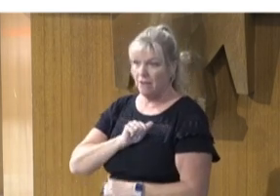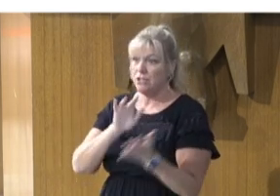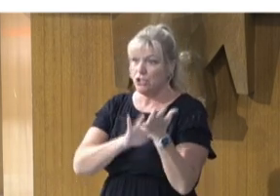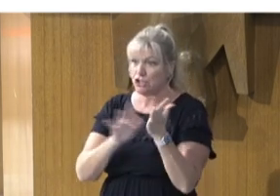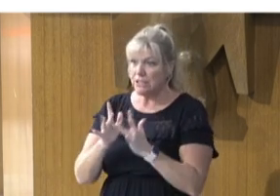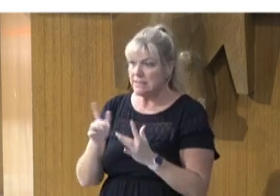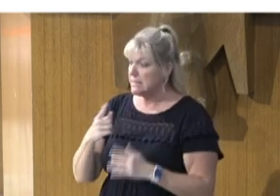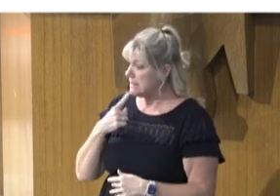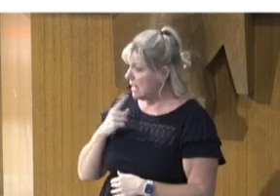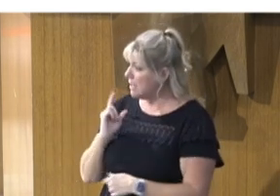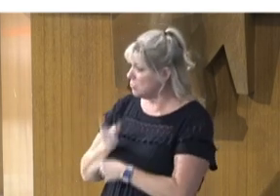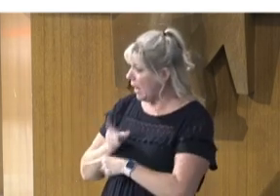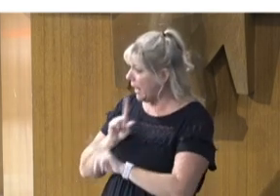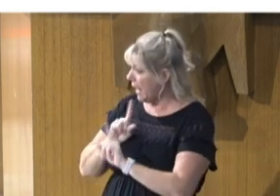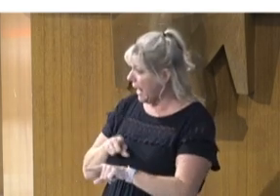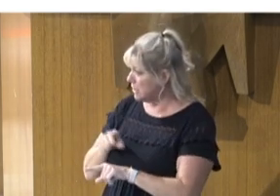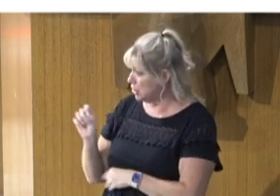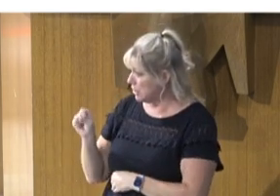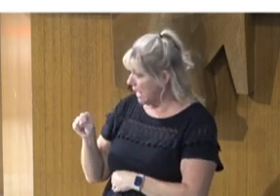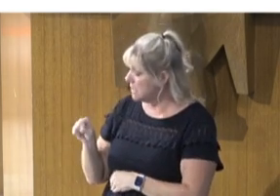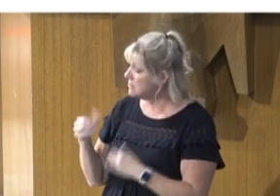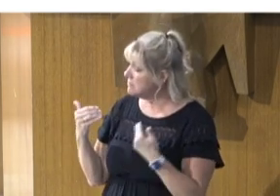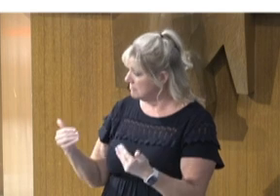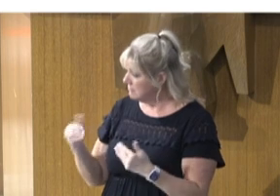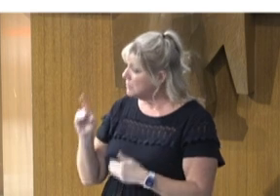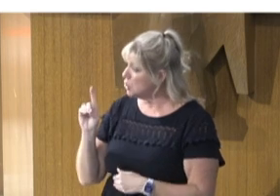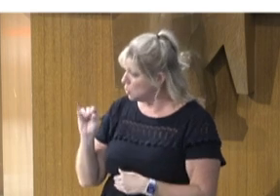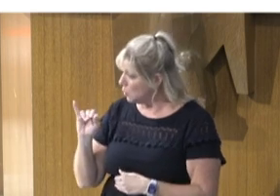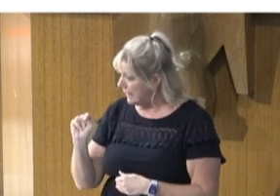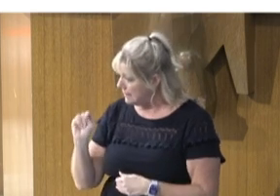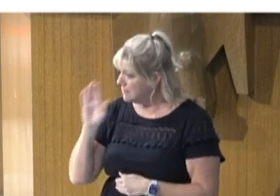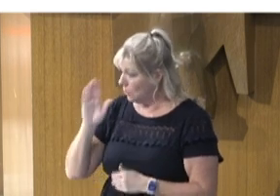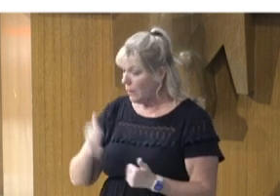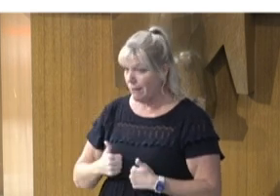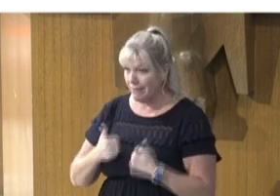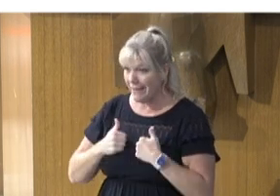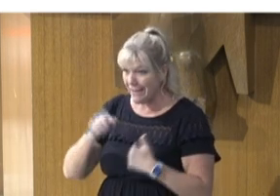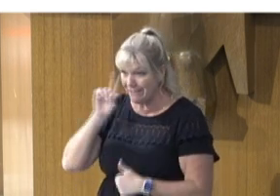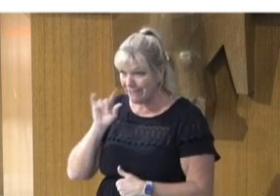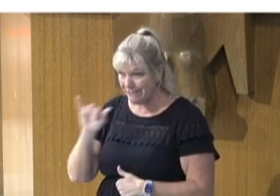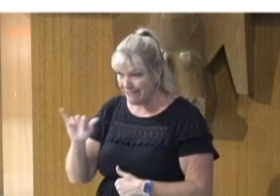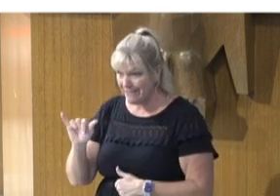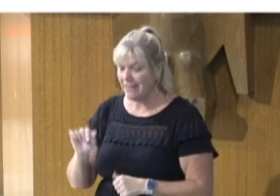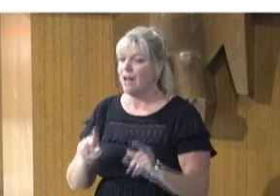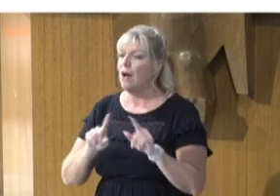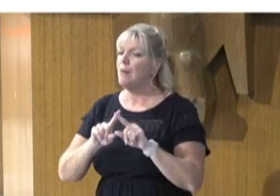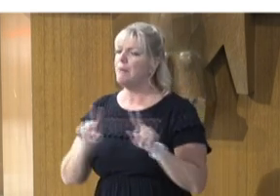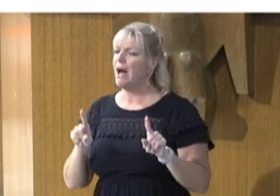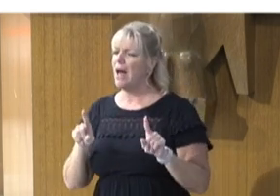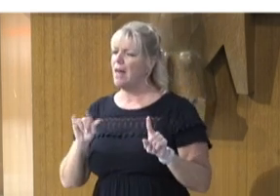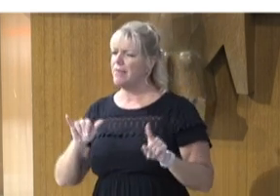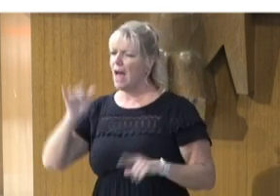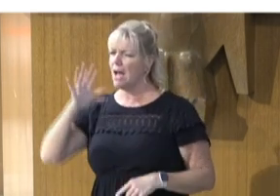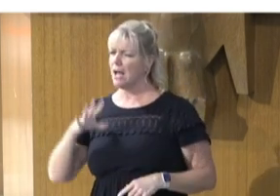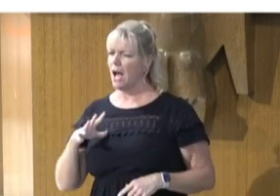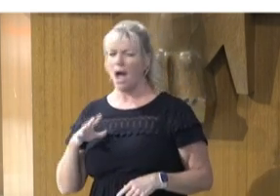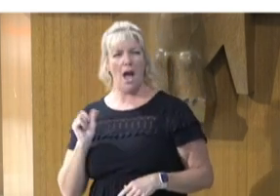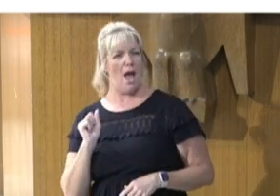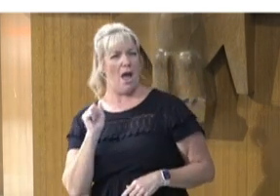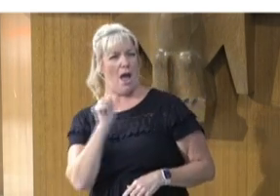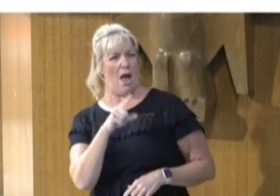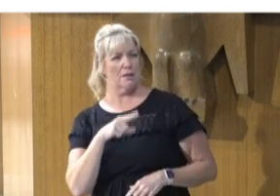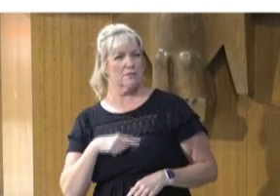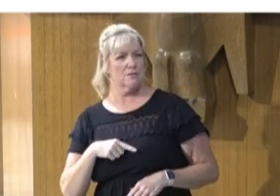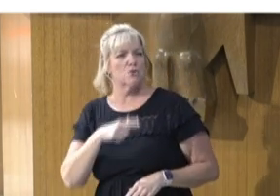him, you have given the right answer. Do this and you will live. But wanting to vindicate himself, he asked Jesus, and